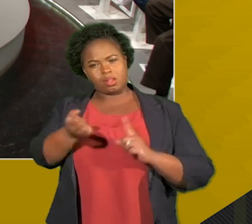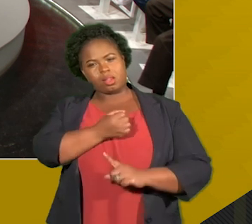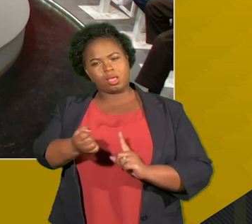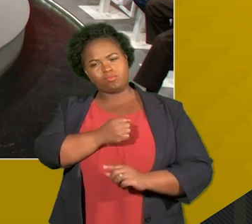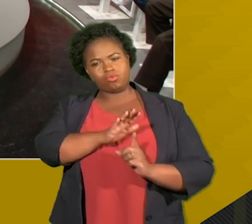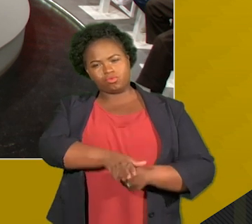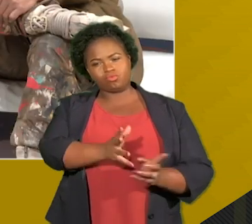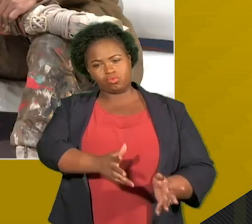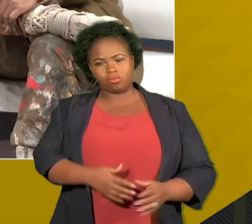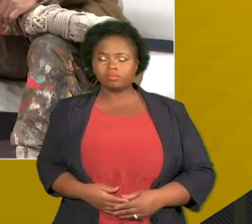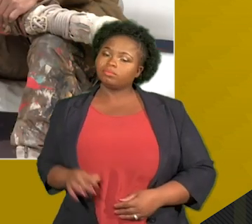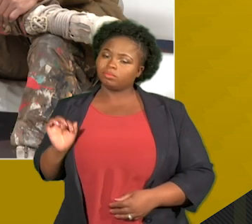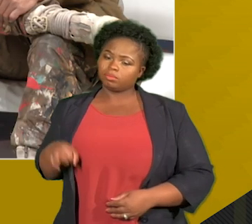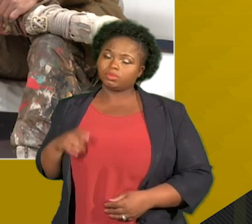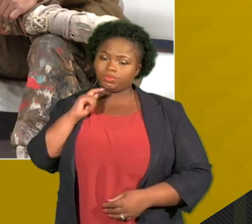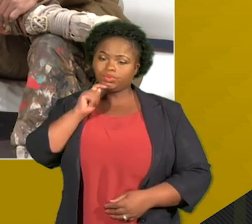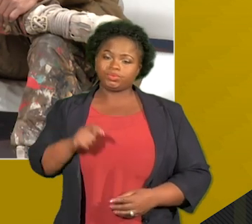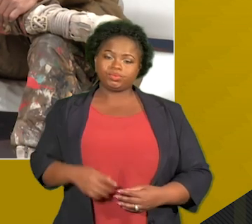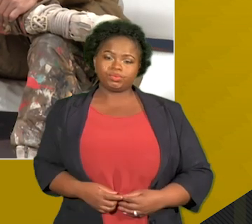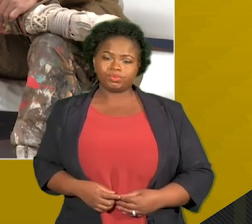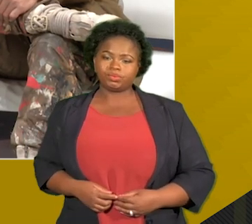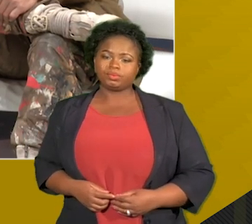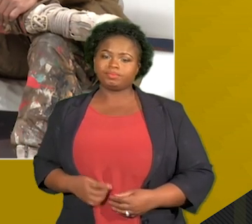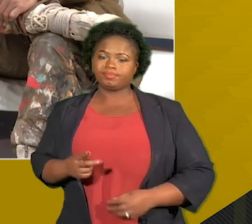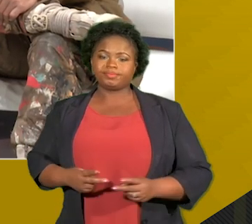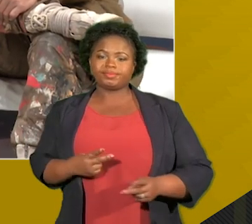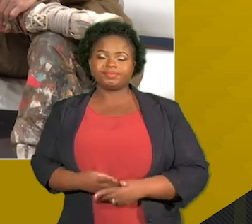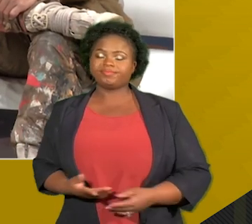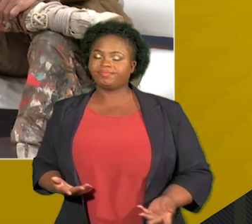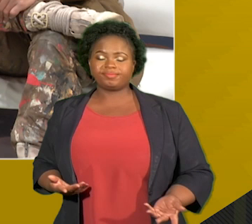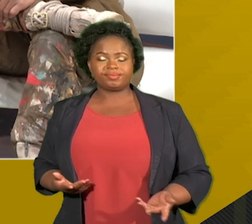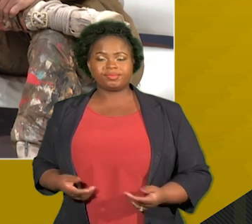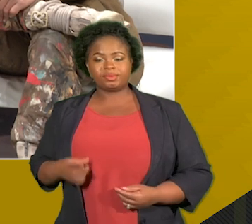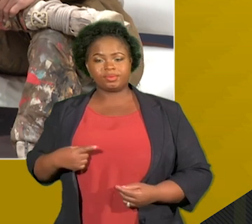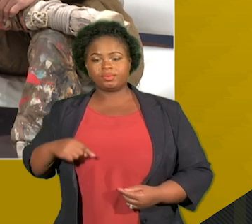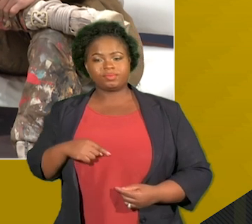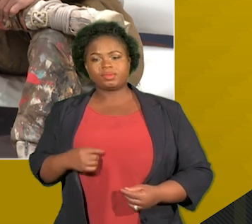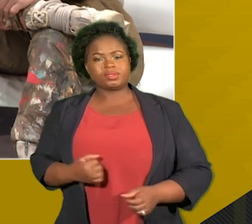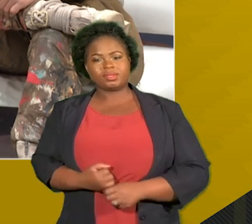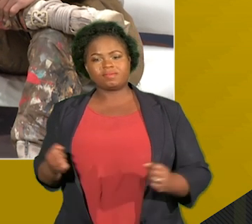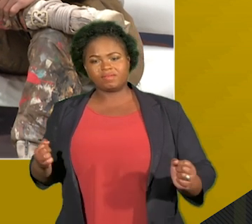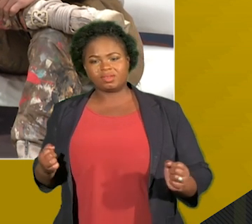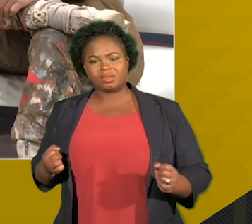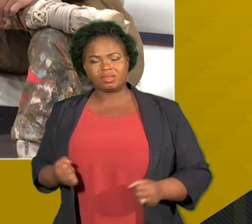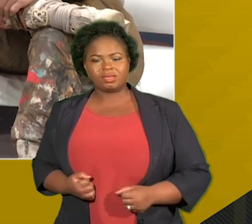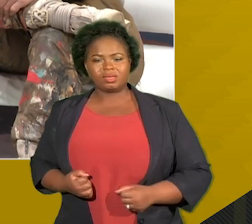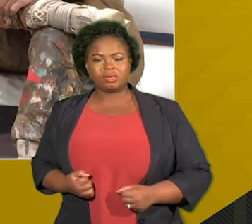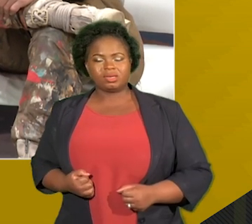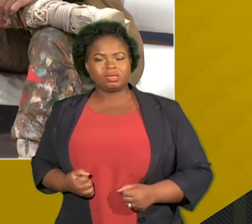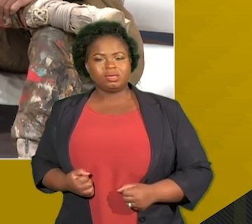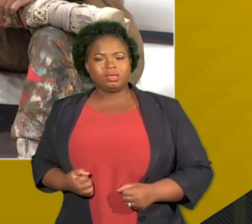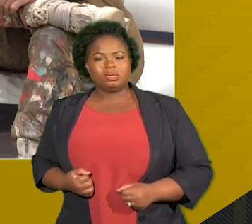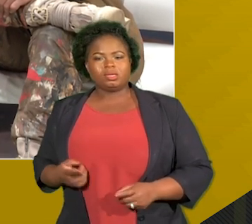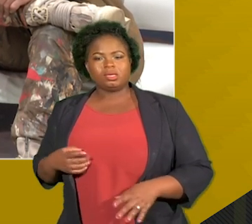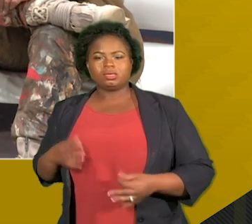Yeah, full on. And our space never ever wakes up thirsting for any attention from